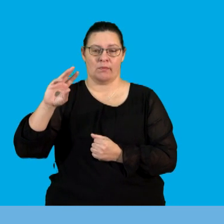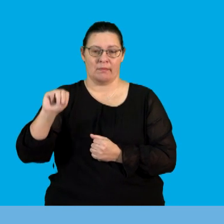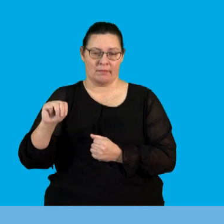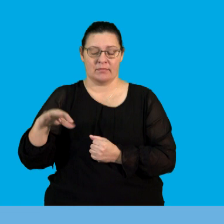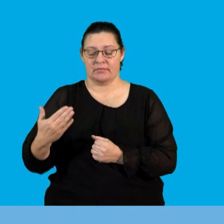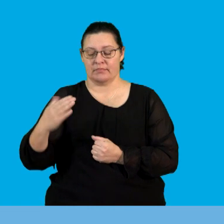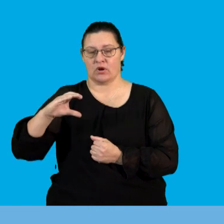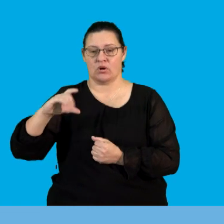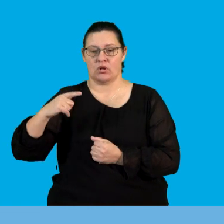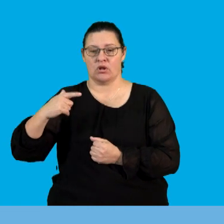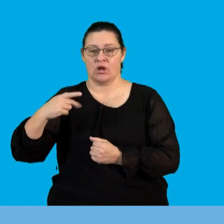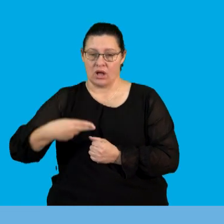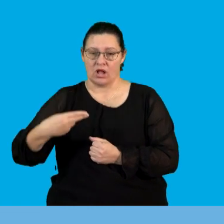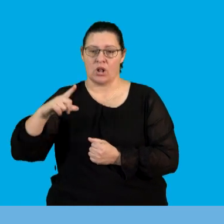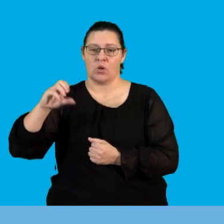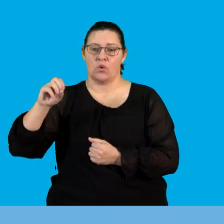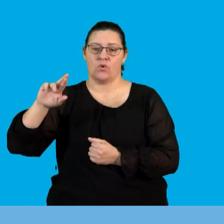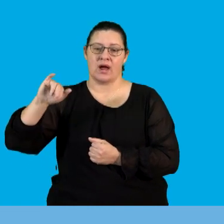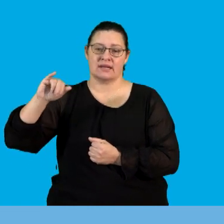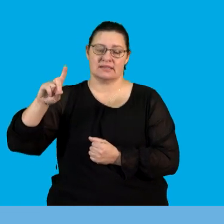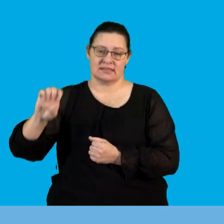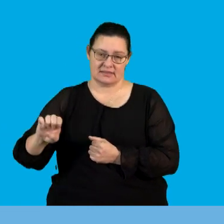magnesium chloride.